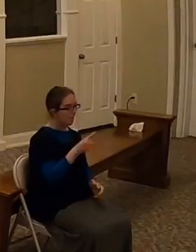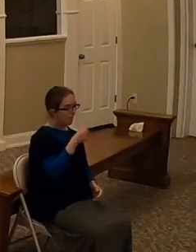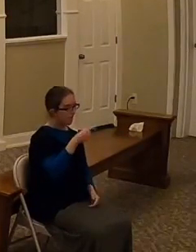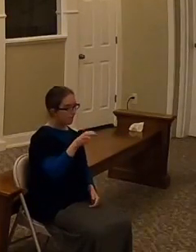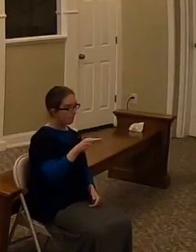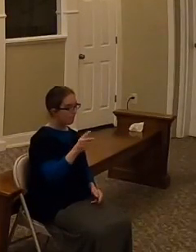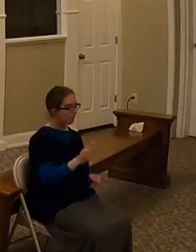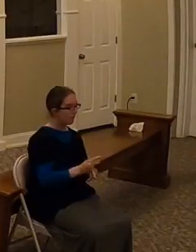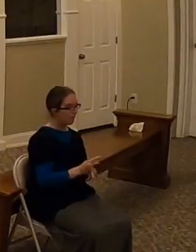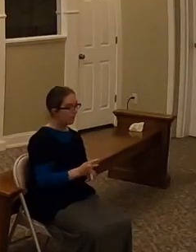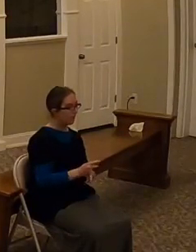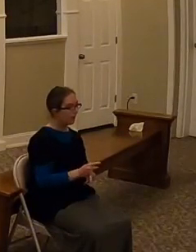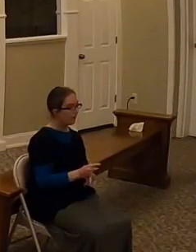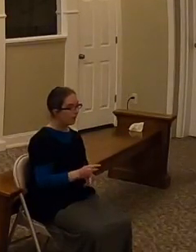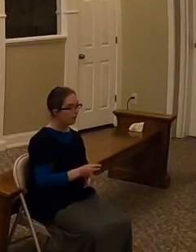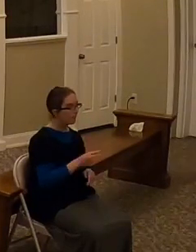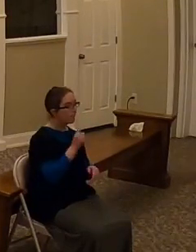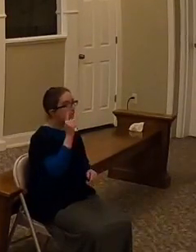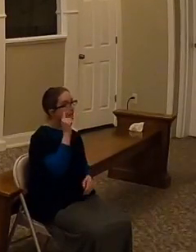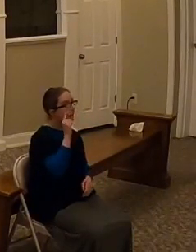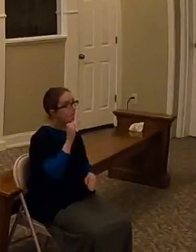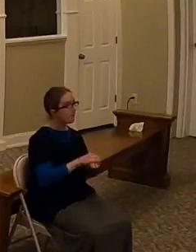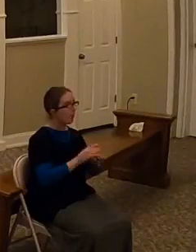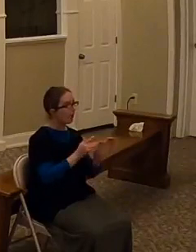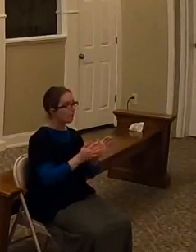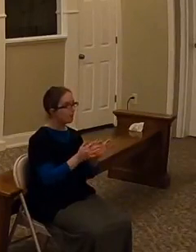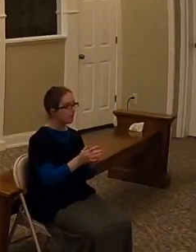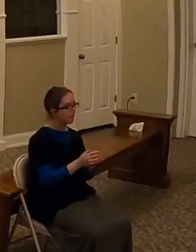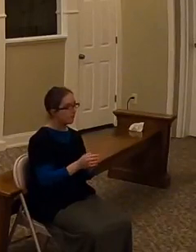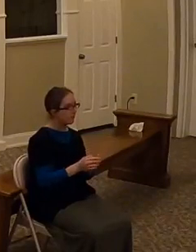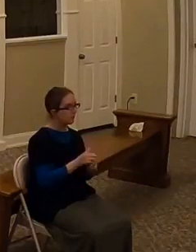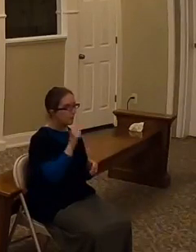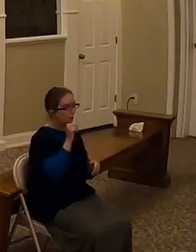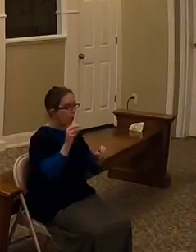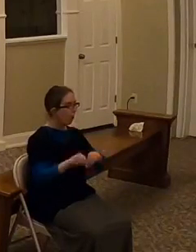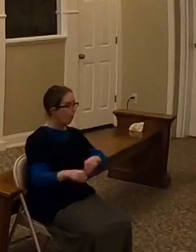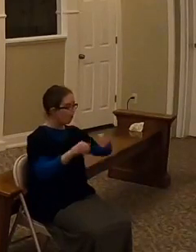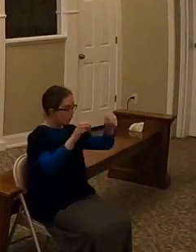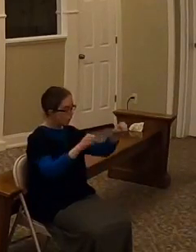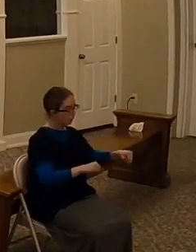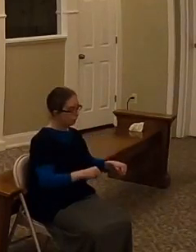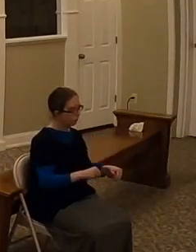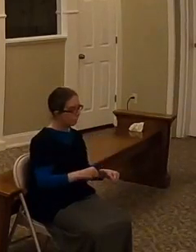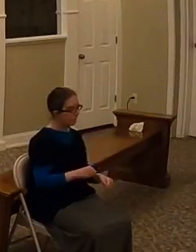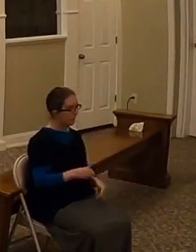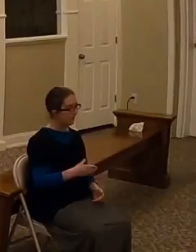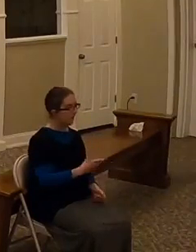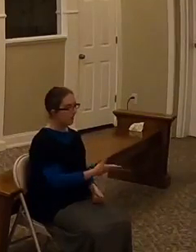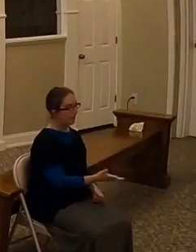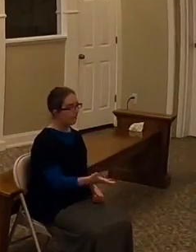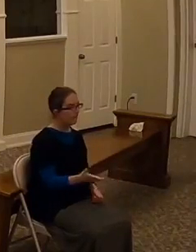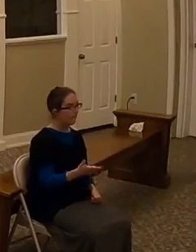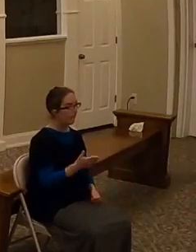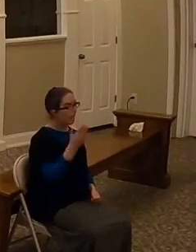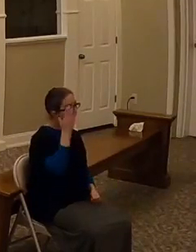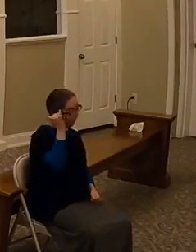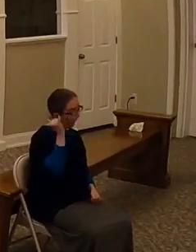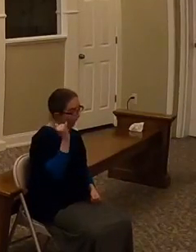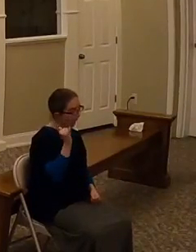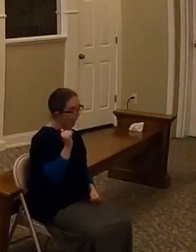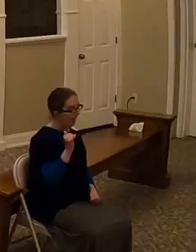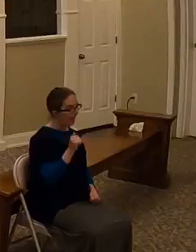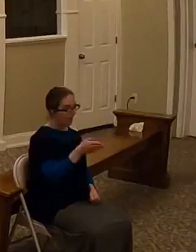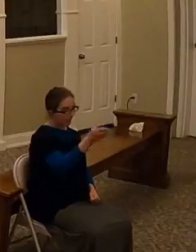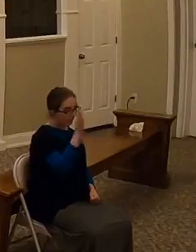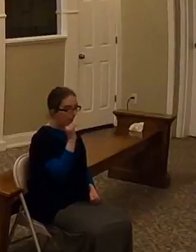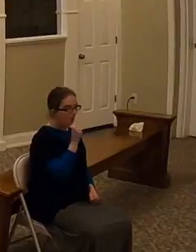his eyes on the fixed point, on Jesus, on an unmovable point. Hallelujah. You know why? Because God